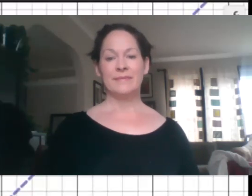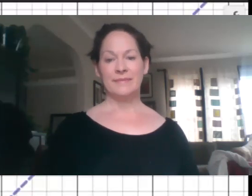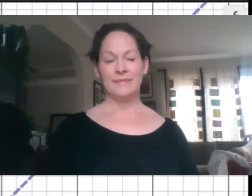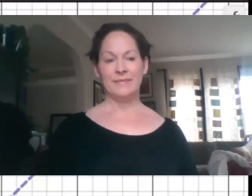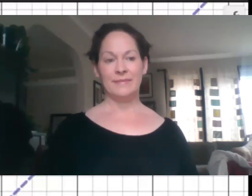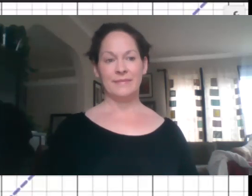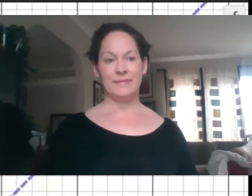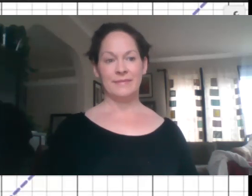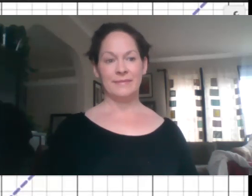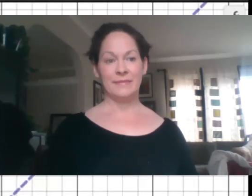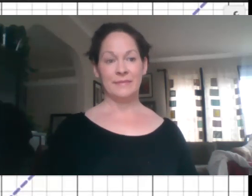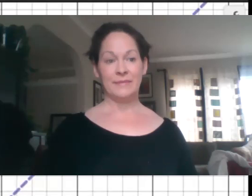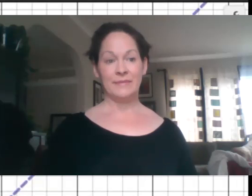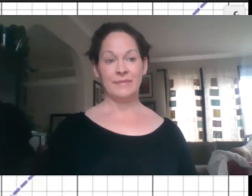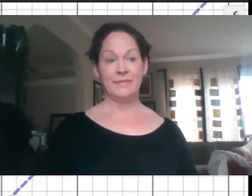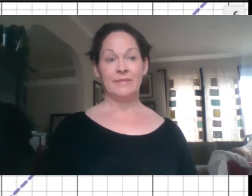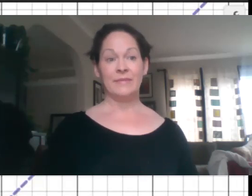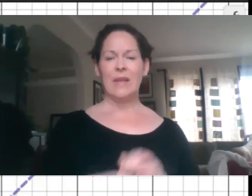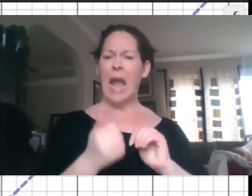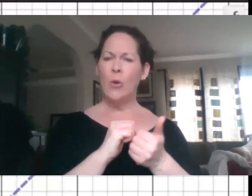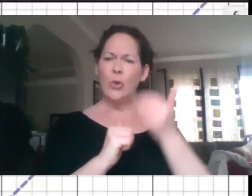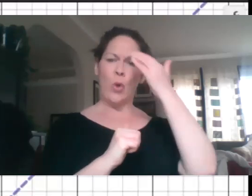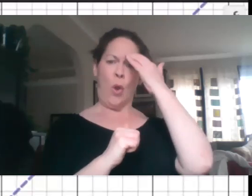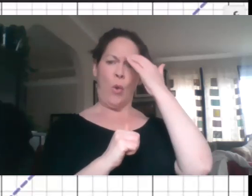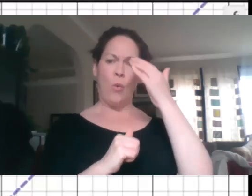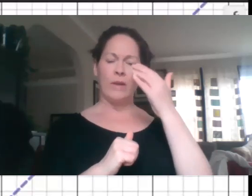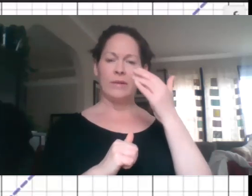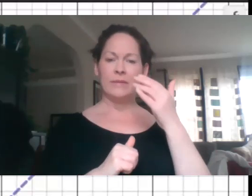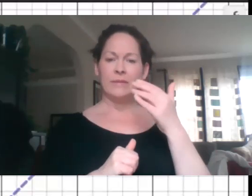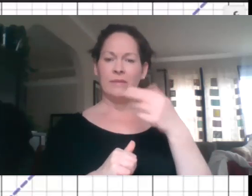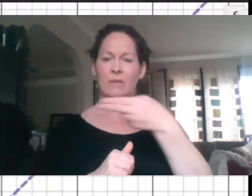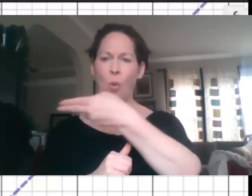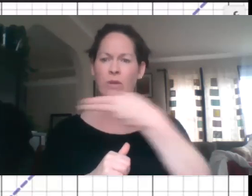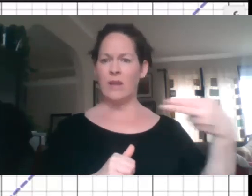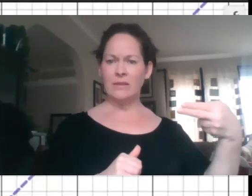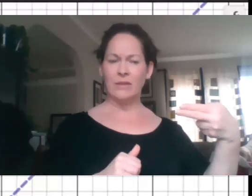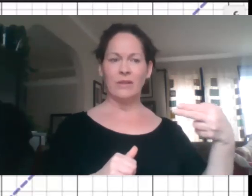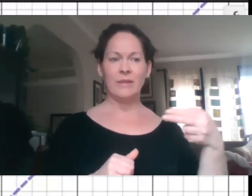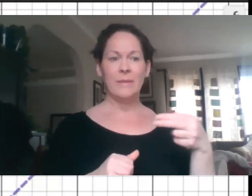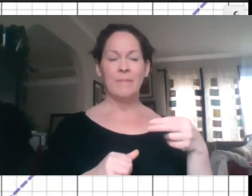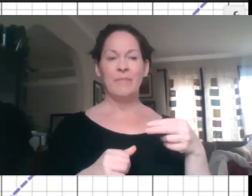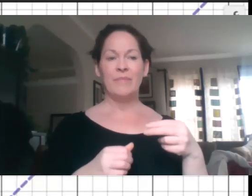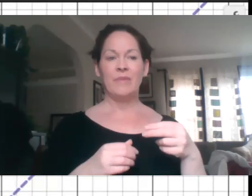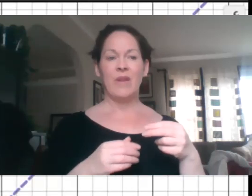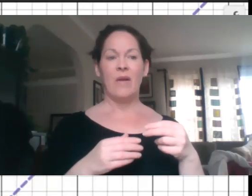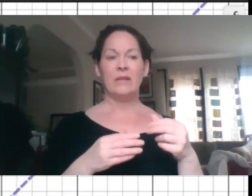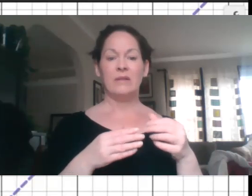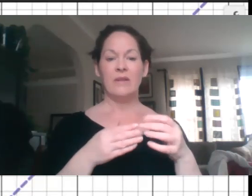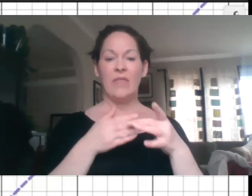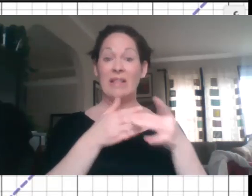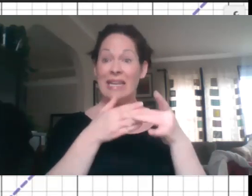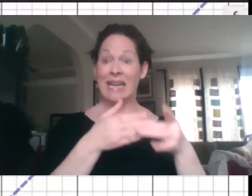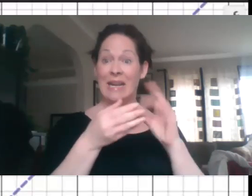Well, the leading powers were the same, so the fraction of the leading coefficients, 2